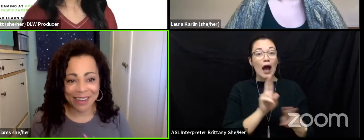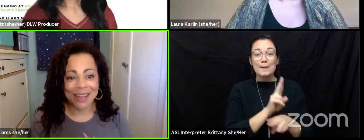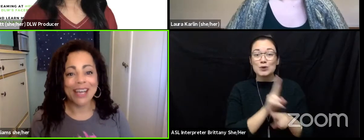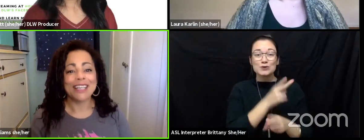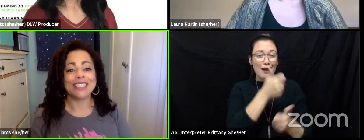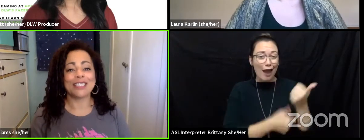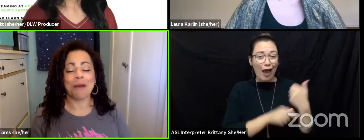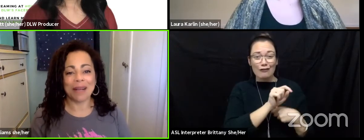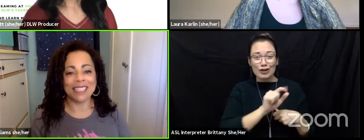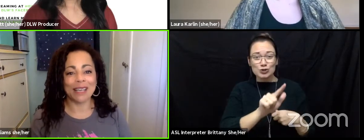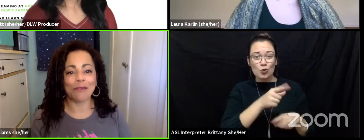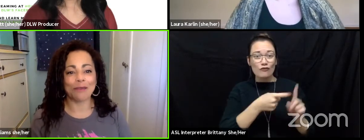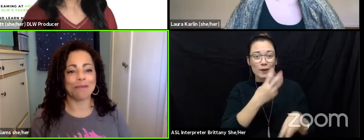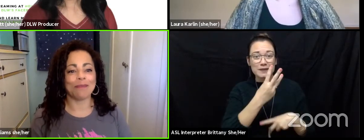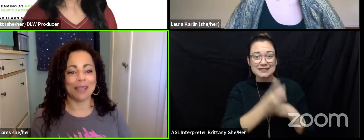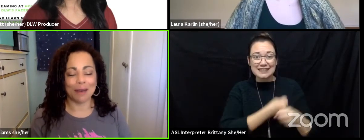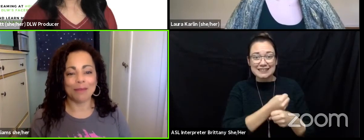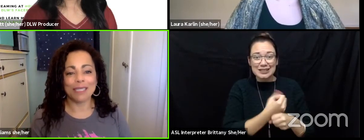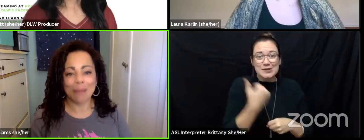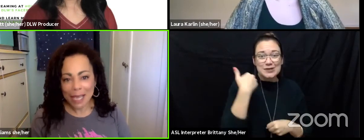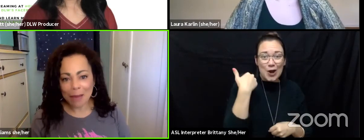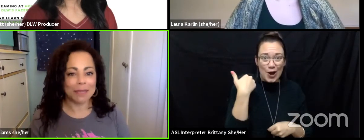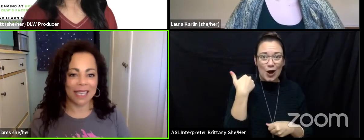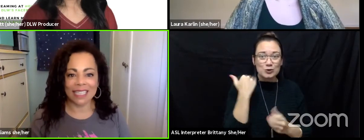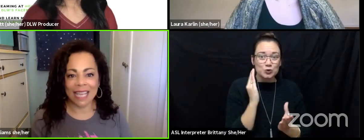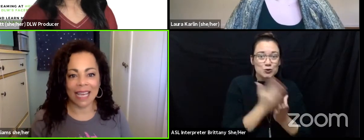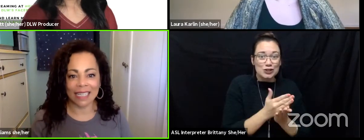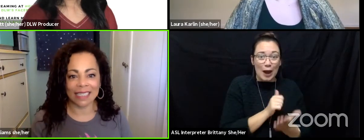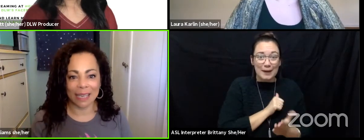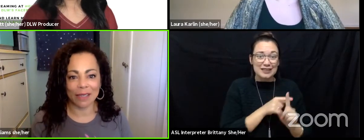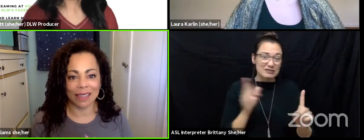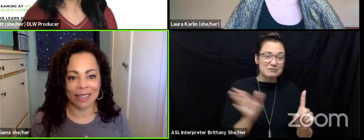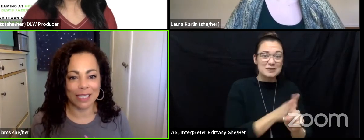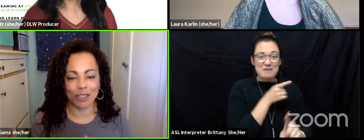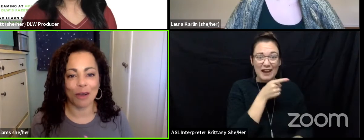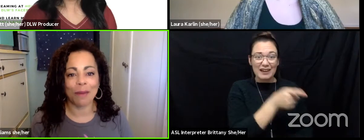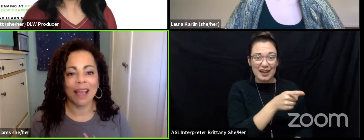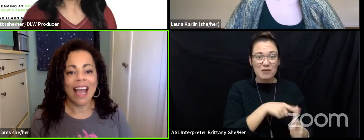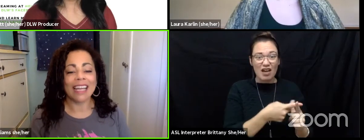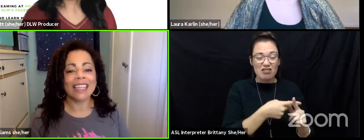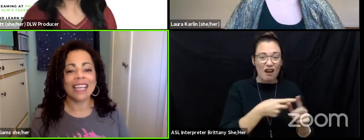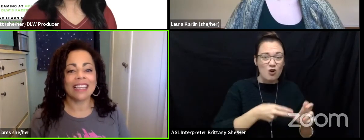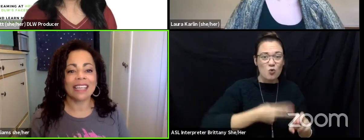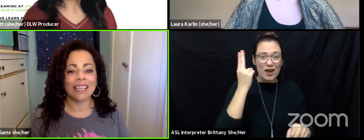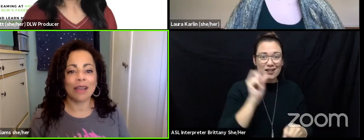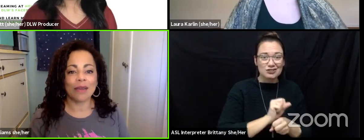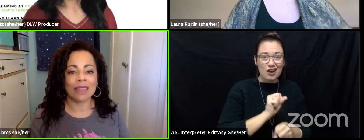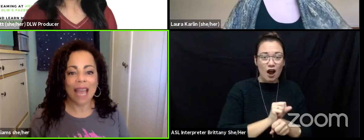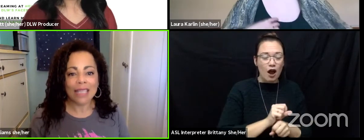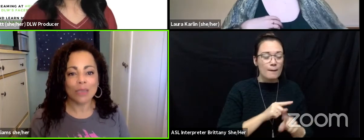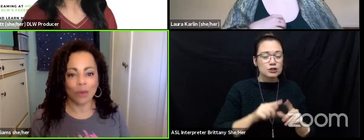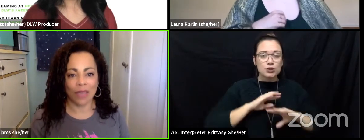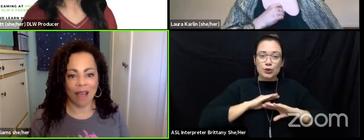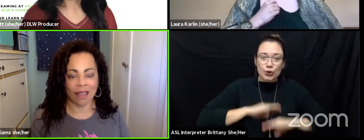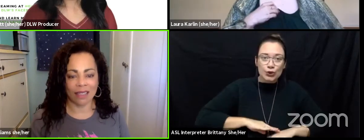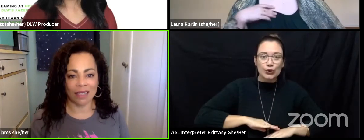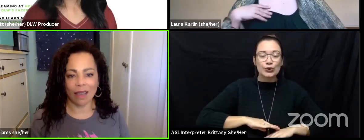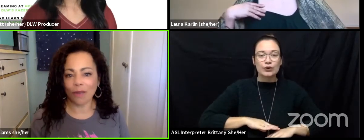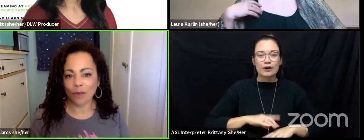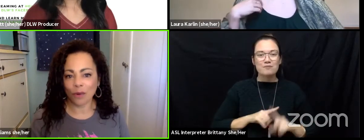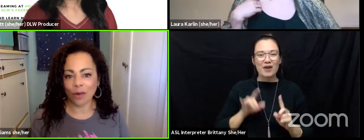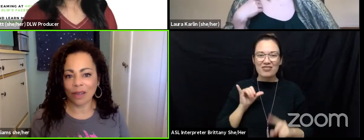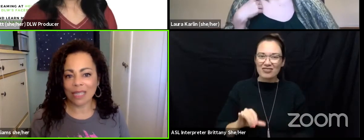ago to stop myself from, you know, smacking him upside his head and leaving his job. And I think that, you know, that's what the